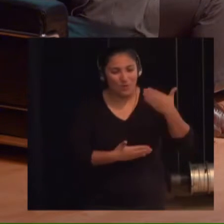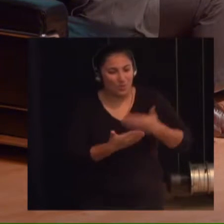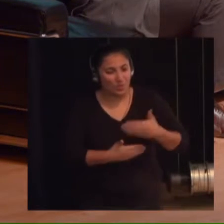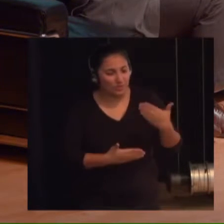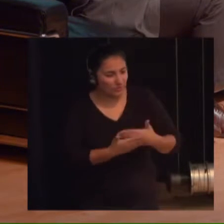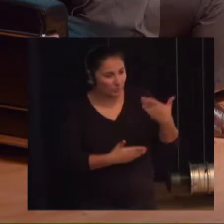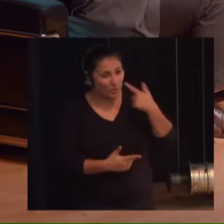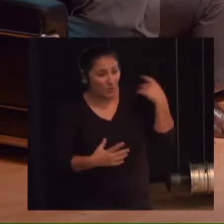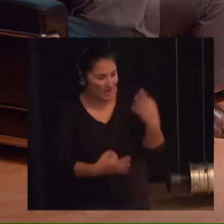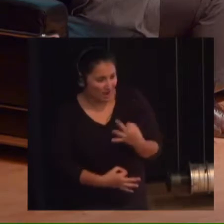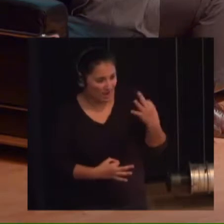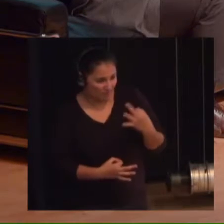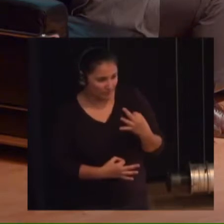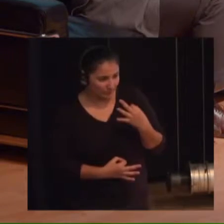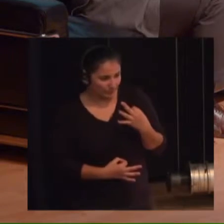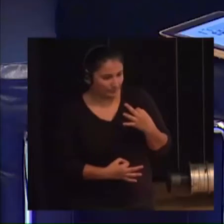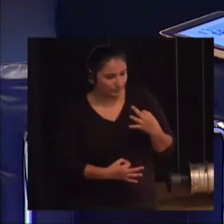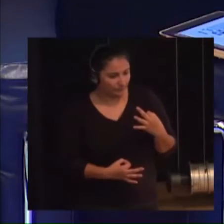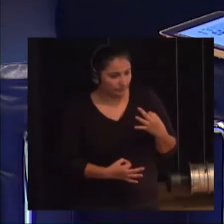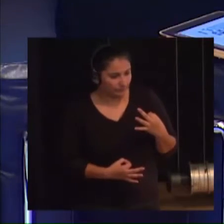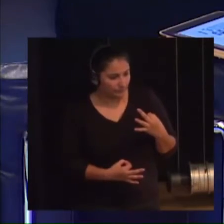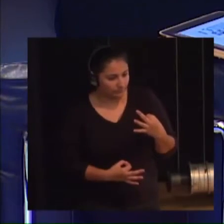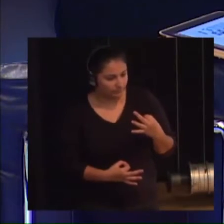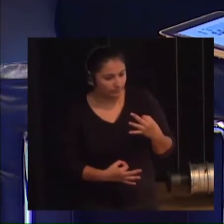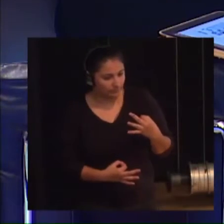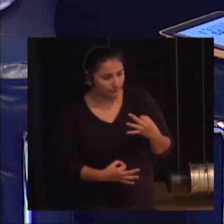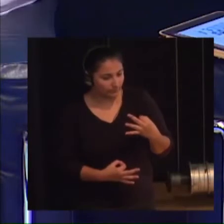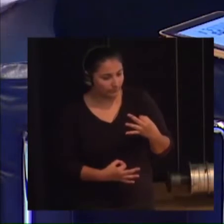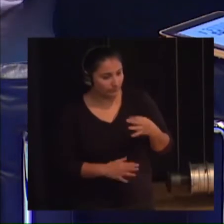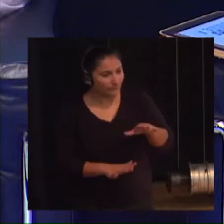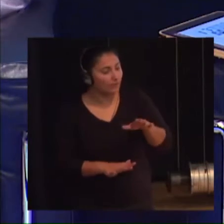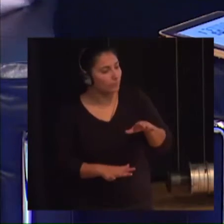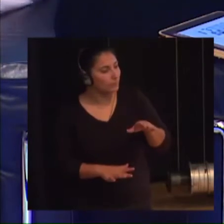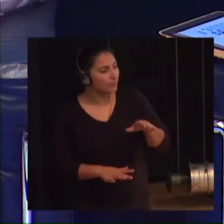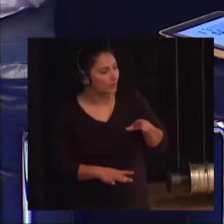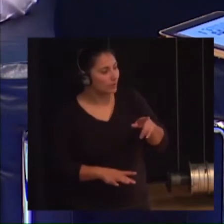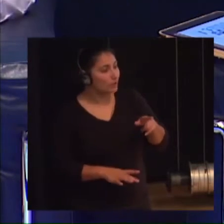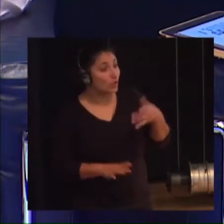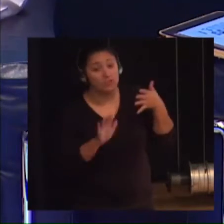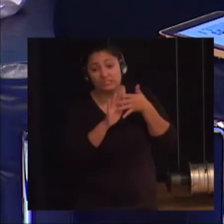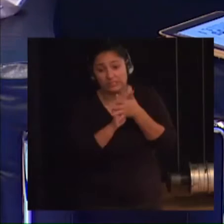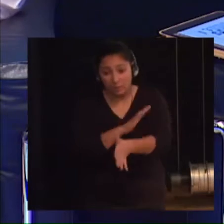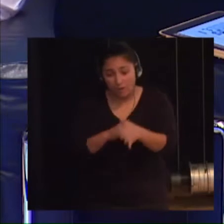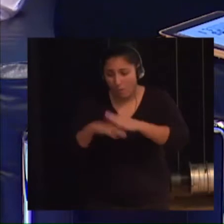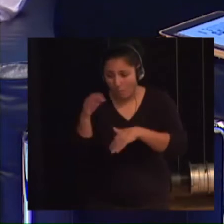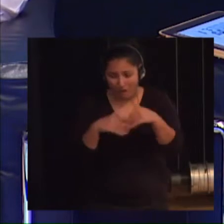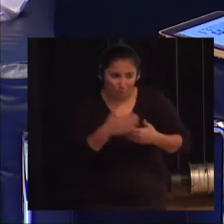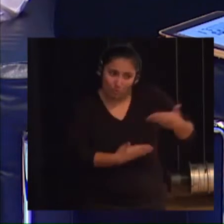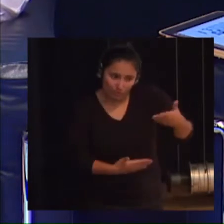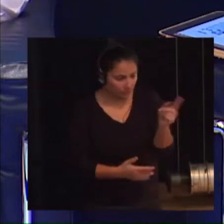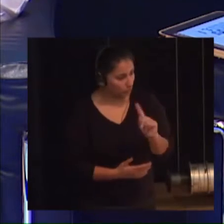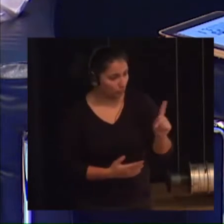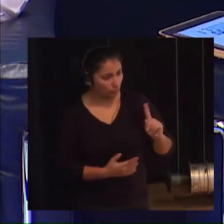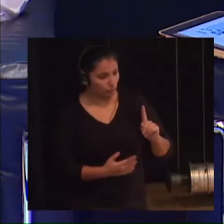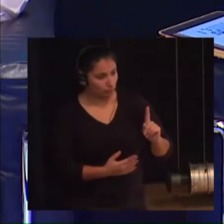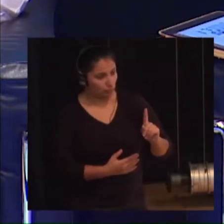by journalism alone? Is a question, because no one outside of the journalism industry, no one cares about journalism as much as we do. So